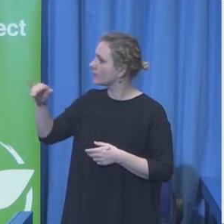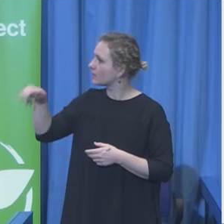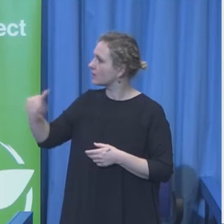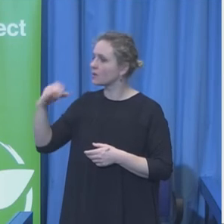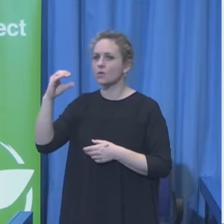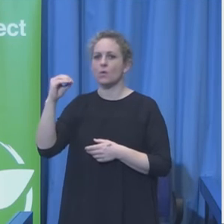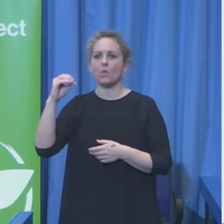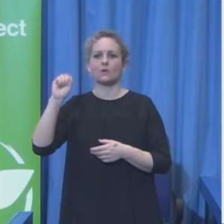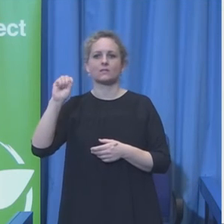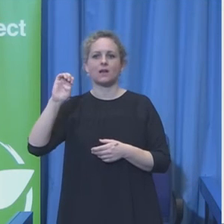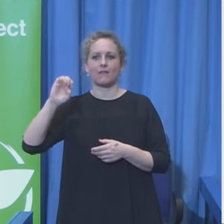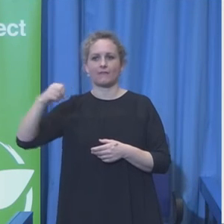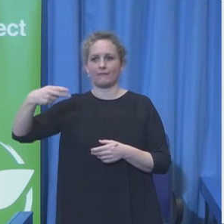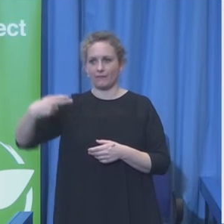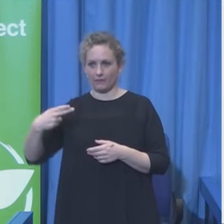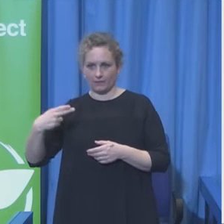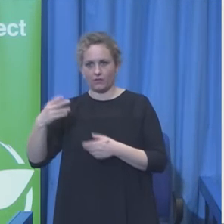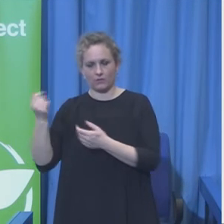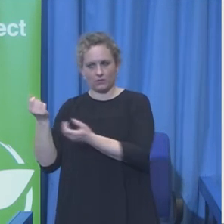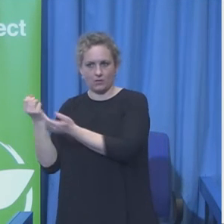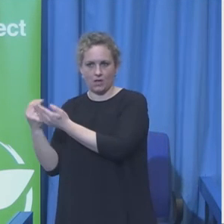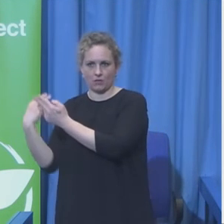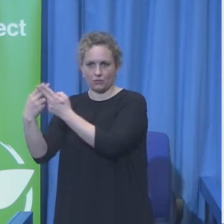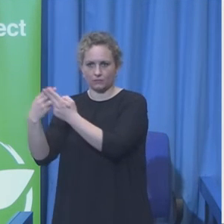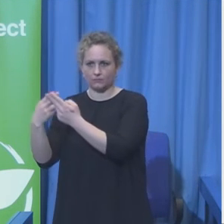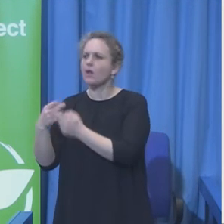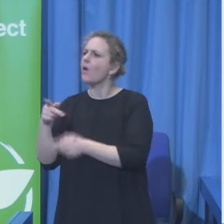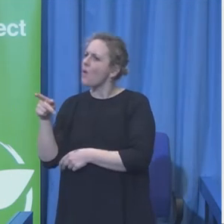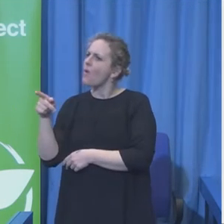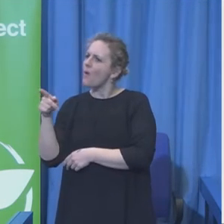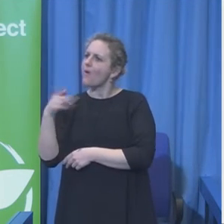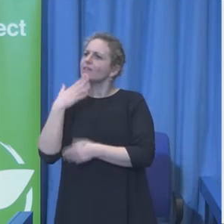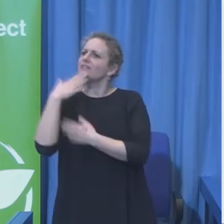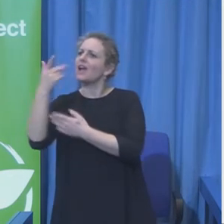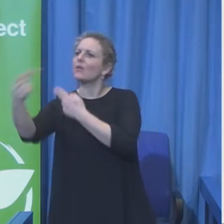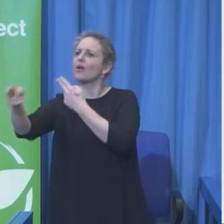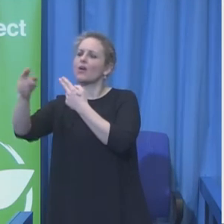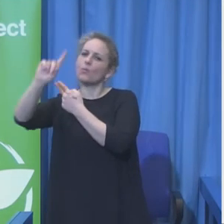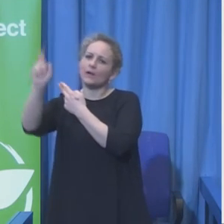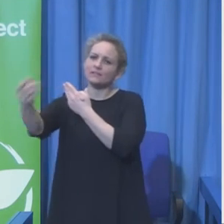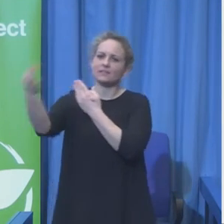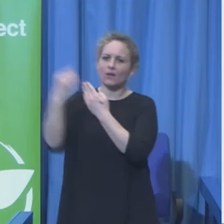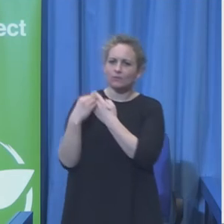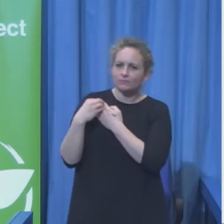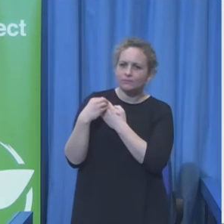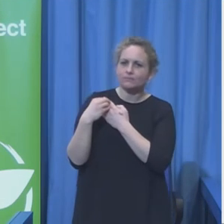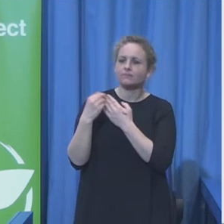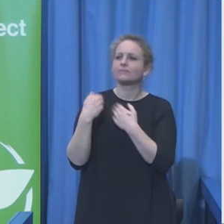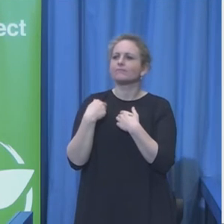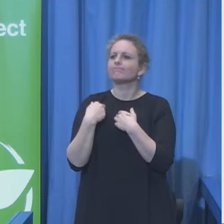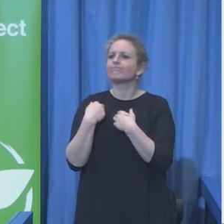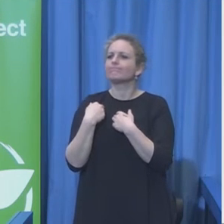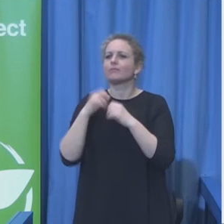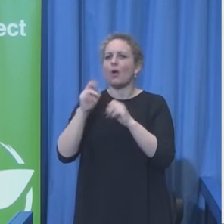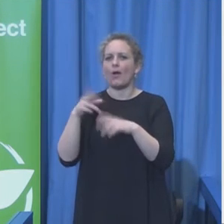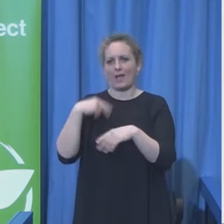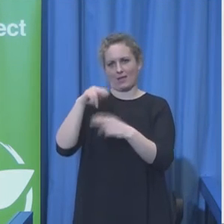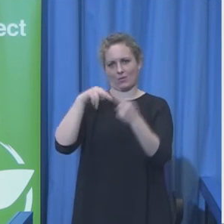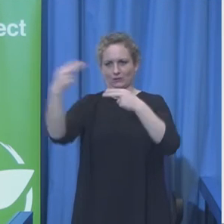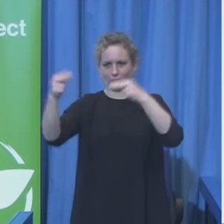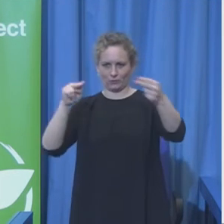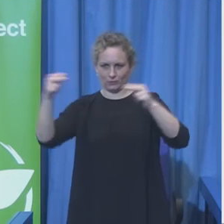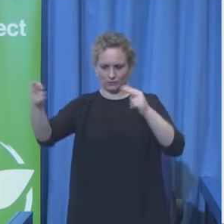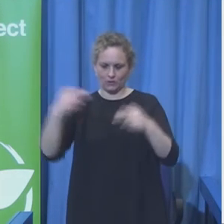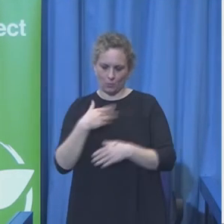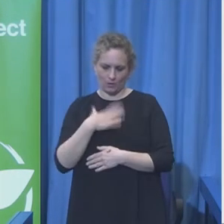Well, thank you for your questions. I think that I have a couple things to address at some point. I want to first just say that it's